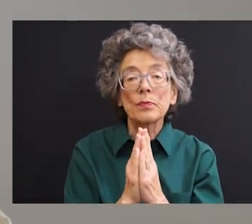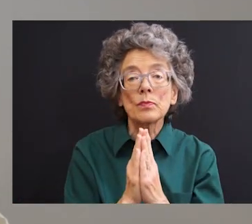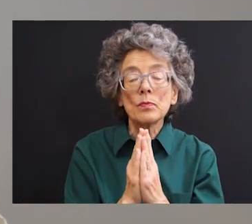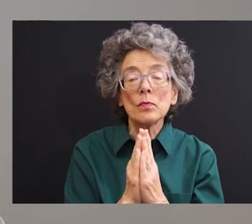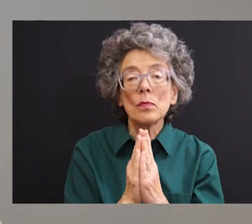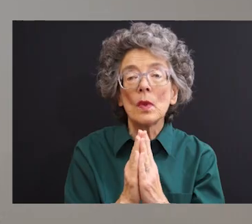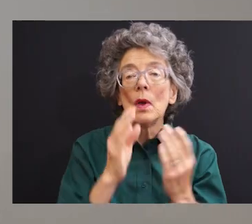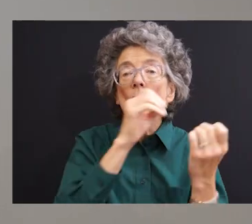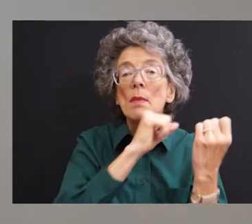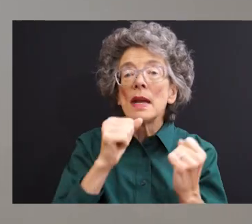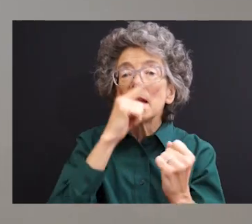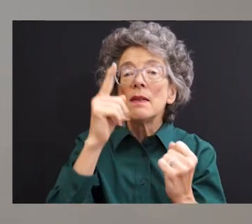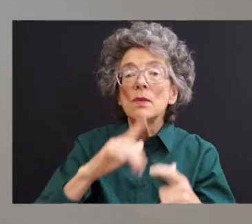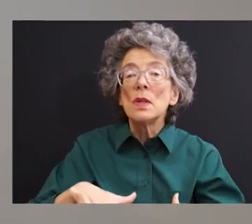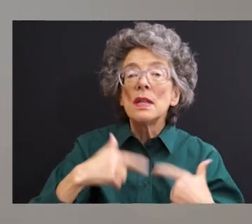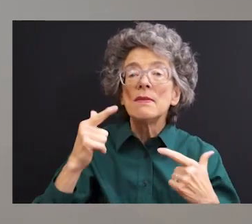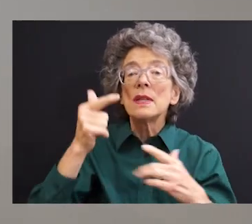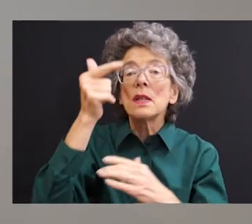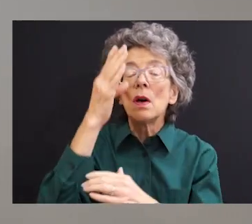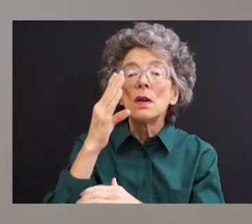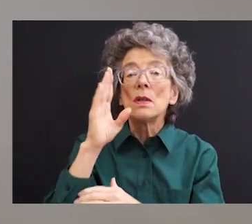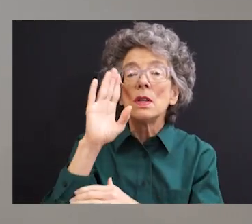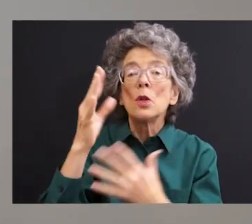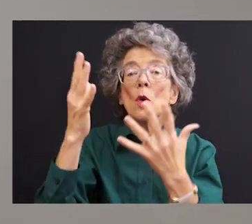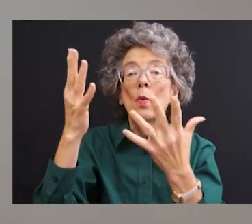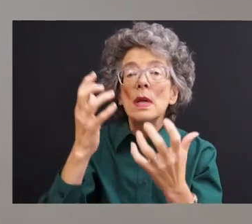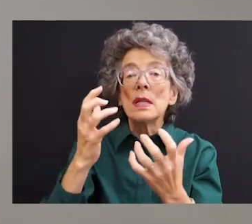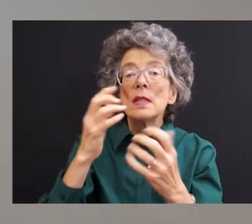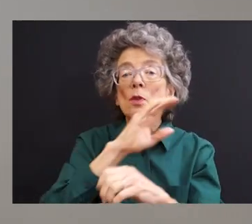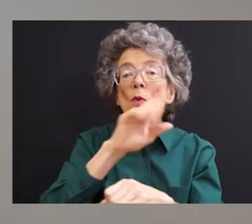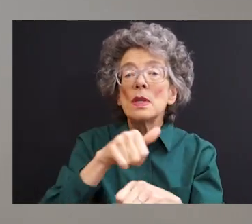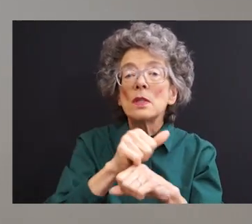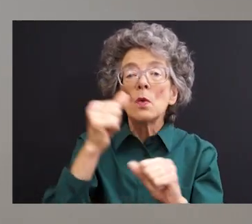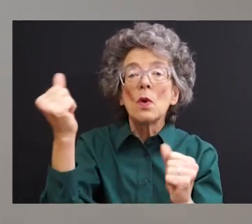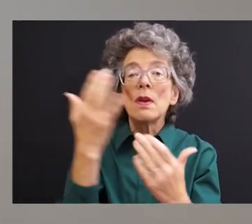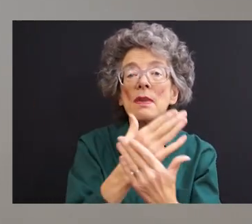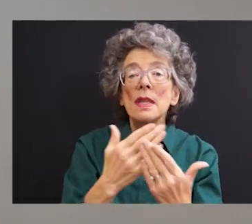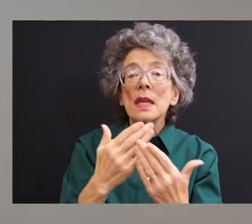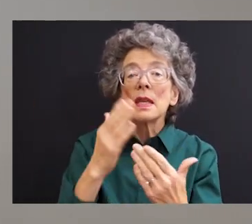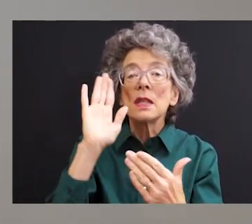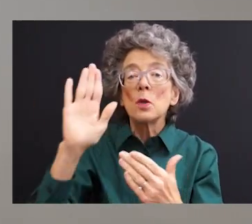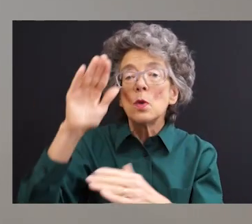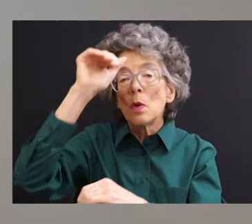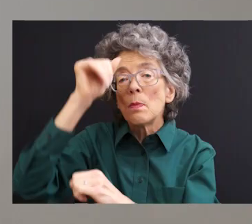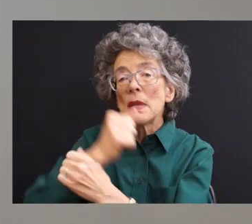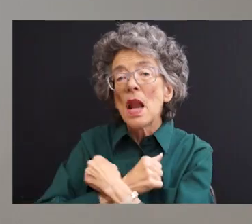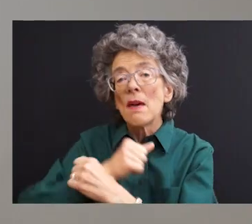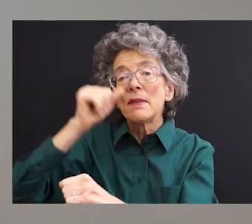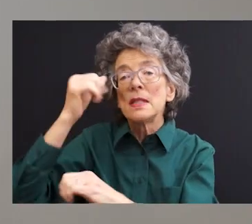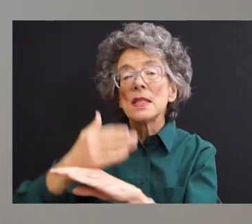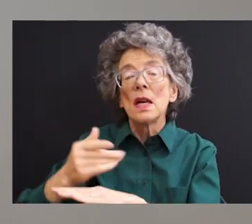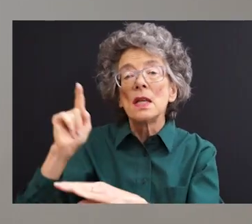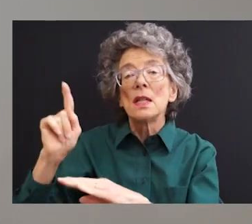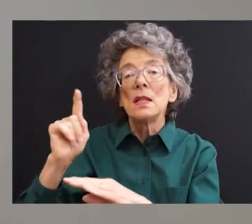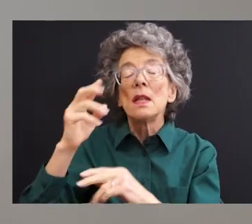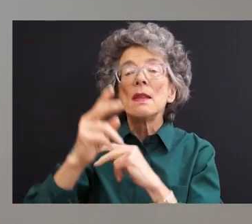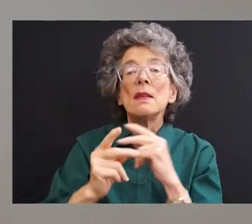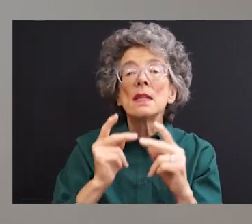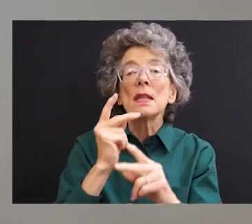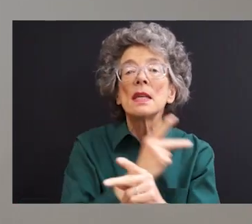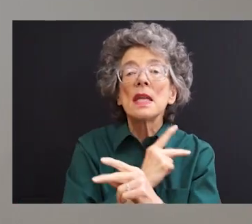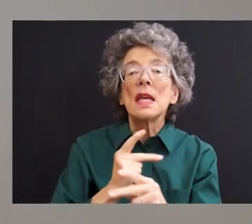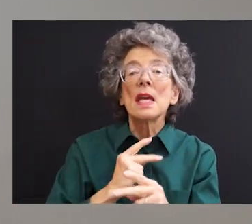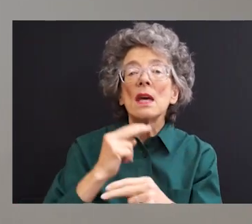Almighty, ever-living God, whose will is to restore all things in your beloved Son, the King of the universe, grant,